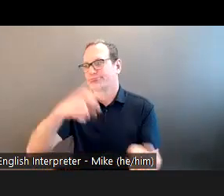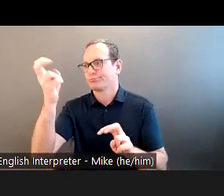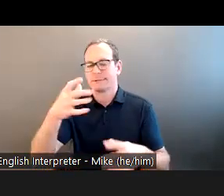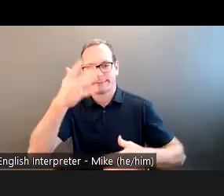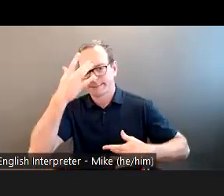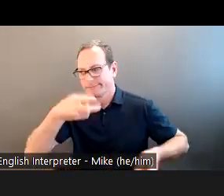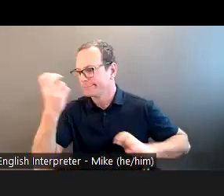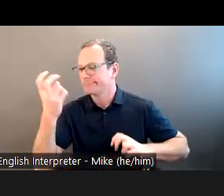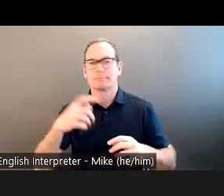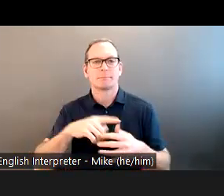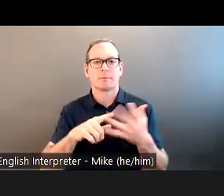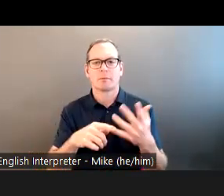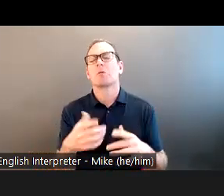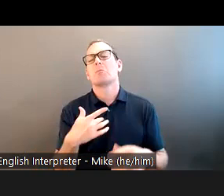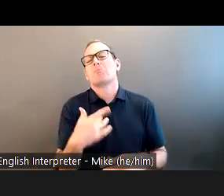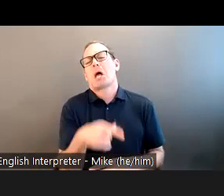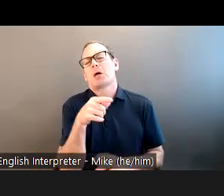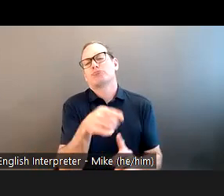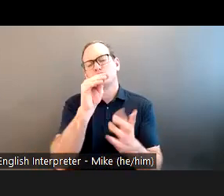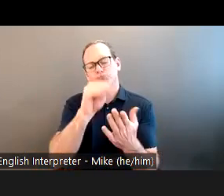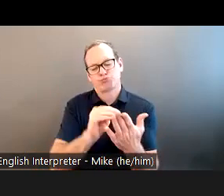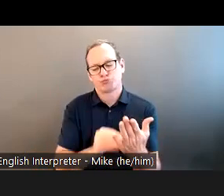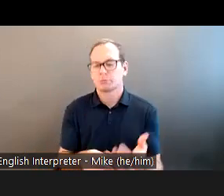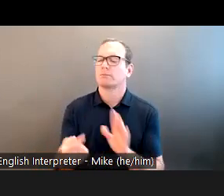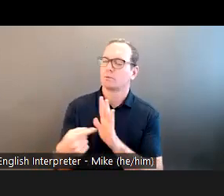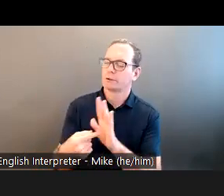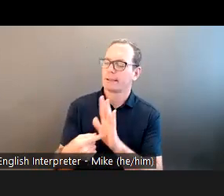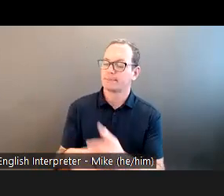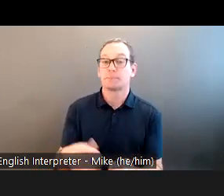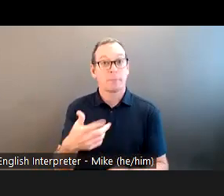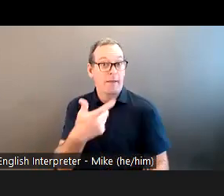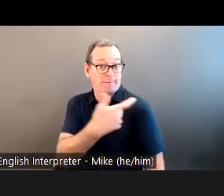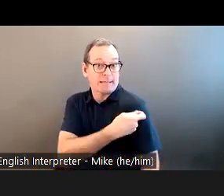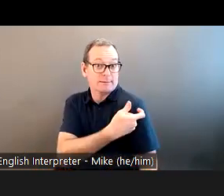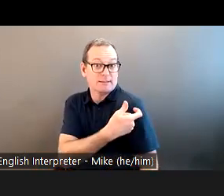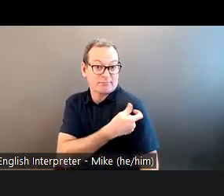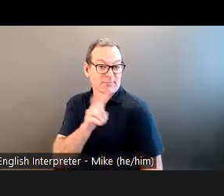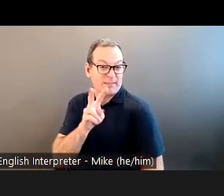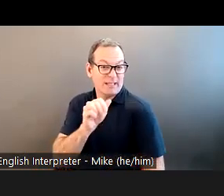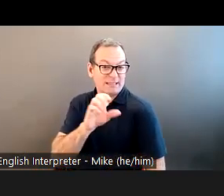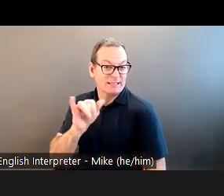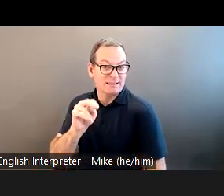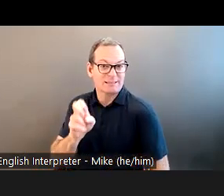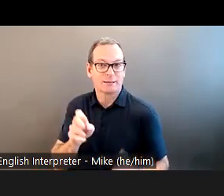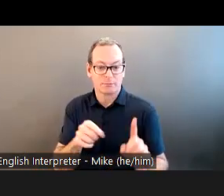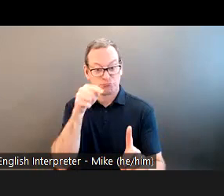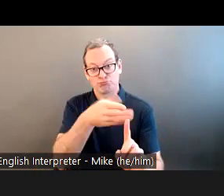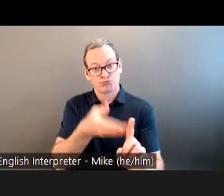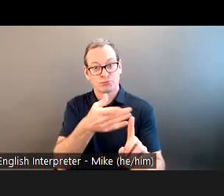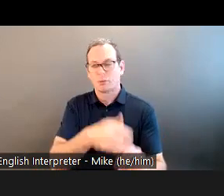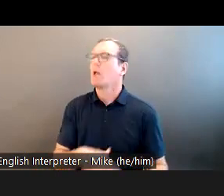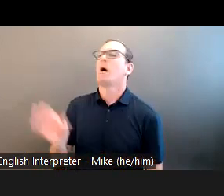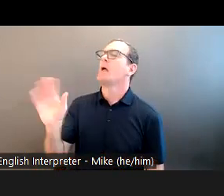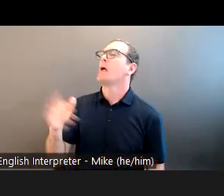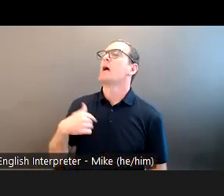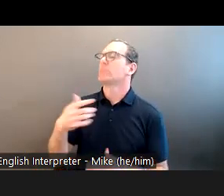say very general things, right? Going back to the example of vaccines, you might have a grantor who says, I don't want vaccines, make sure I don't get